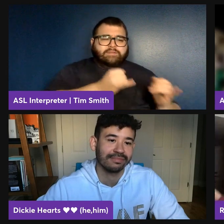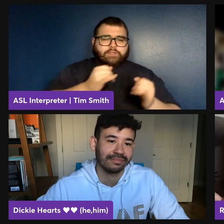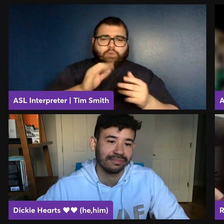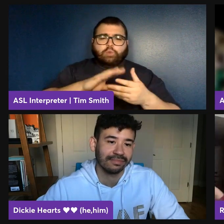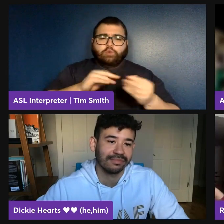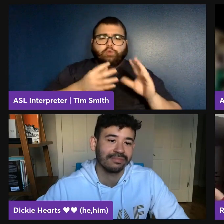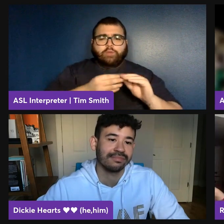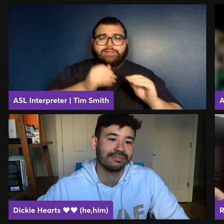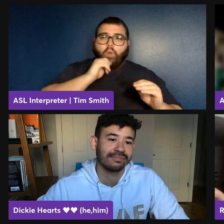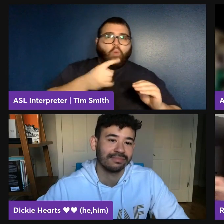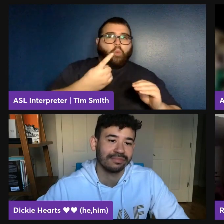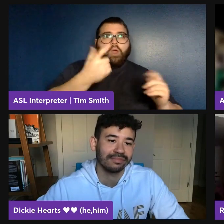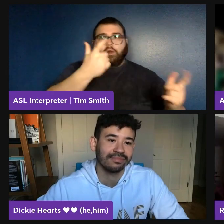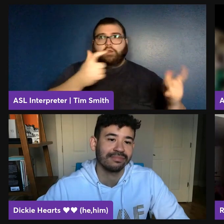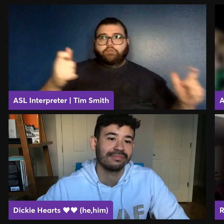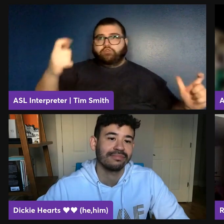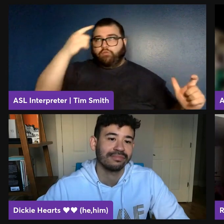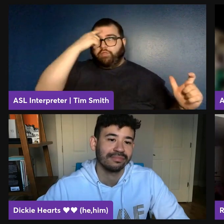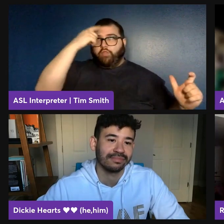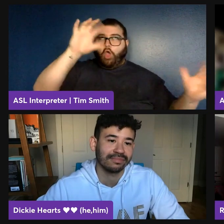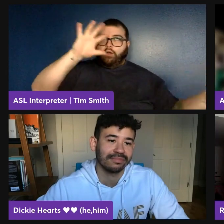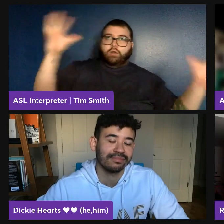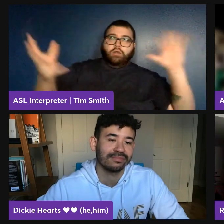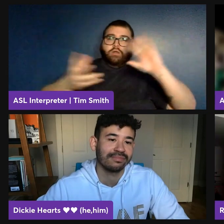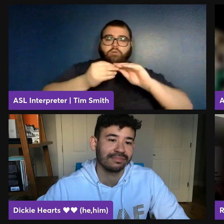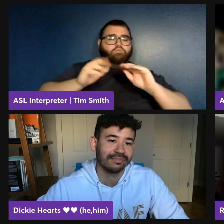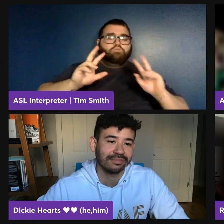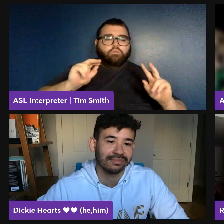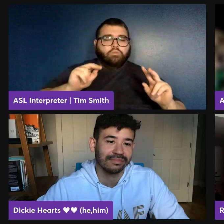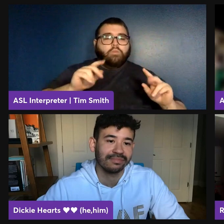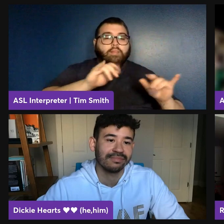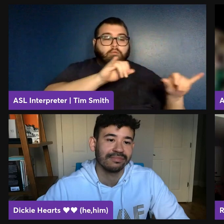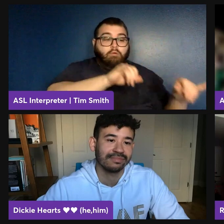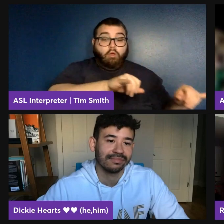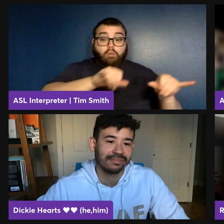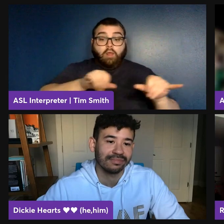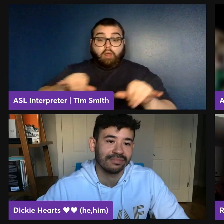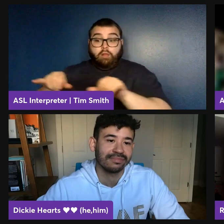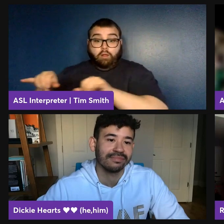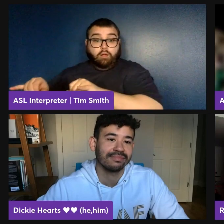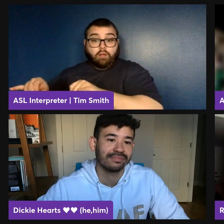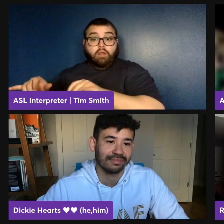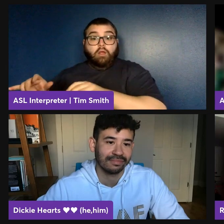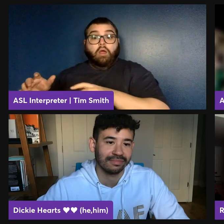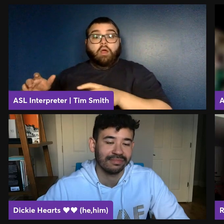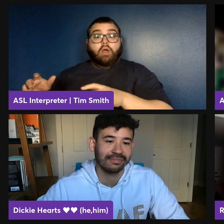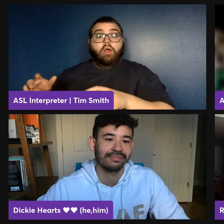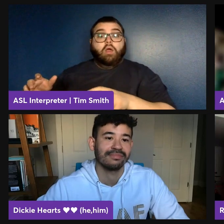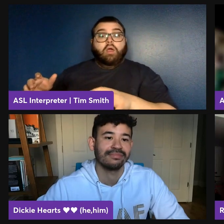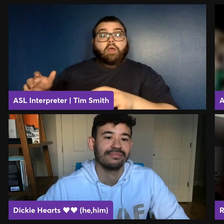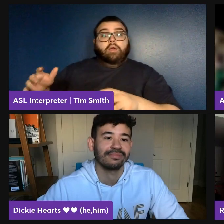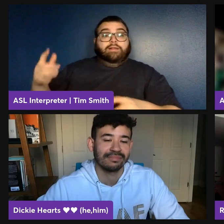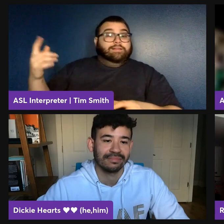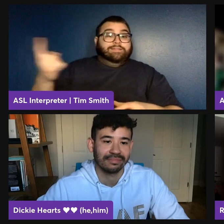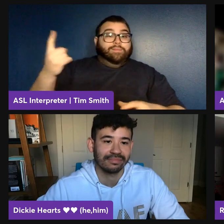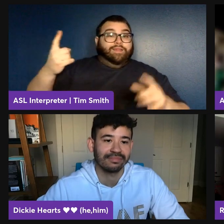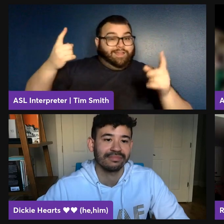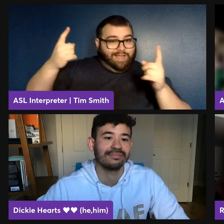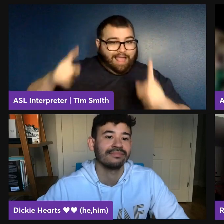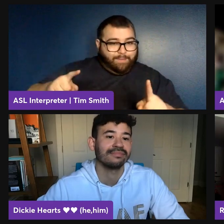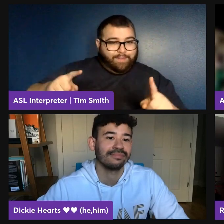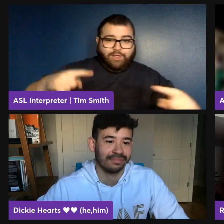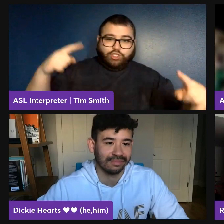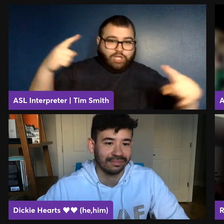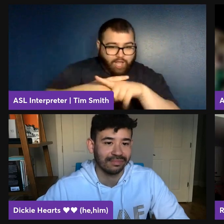one overarching plot, but the commonality is sort of like, well, something happens. There's a